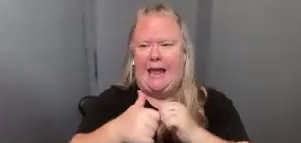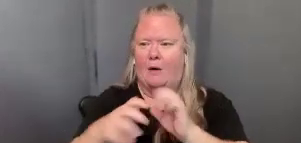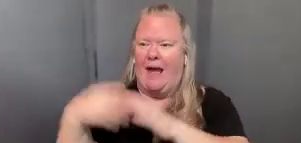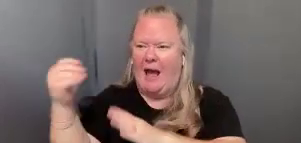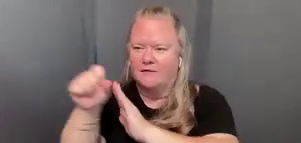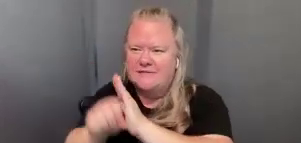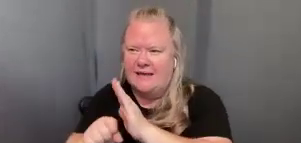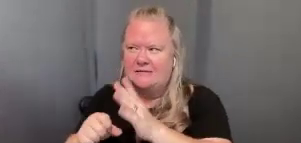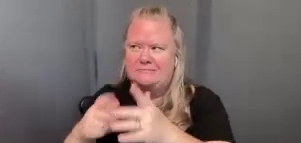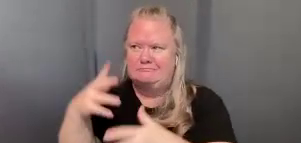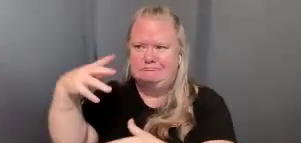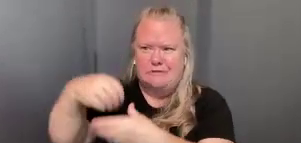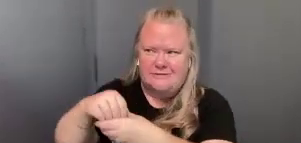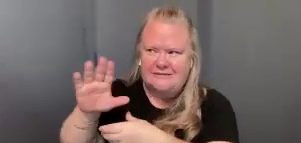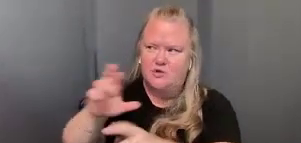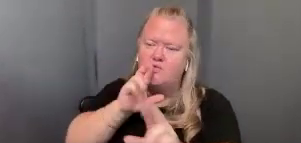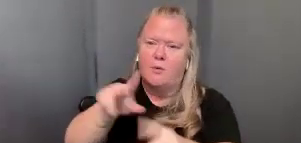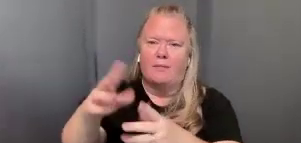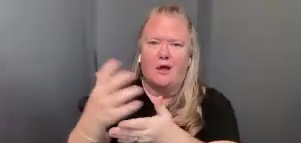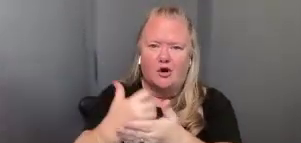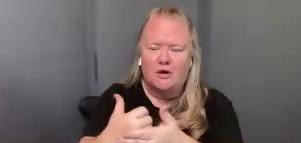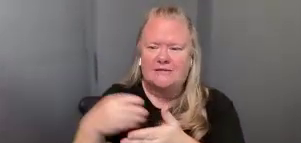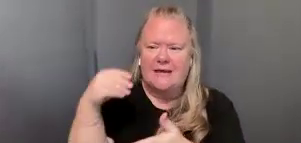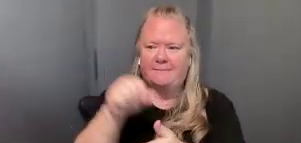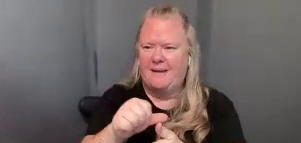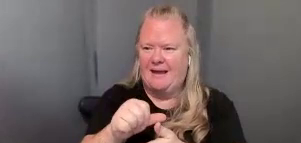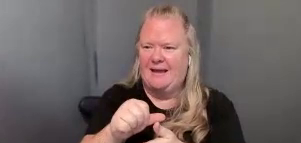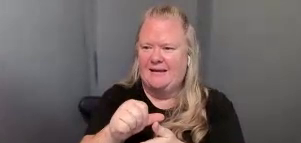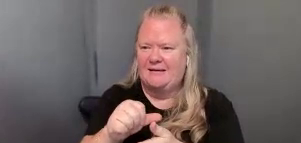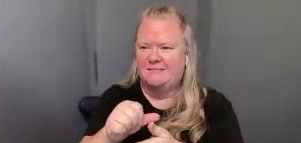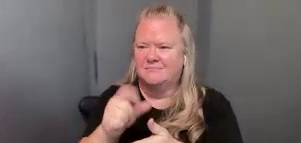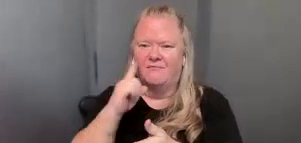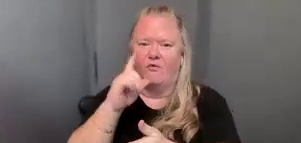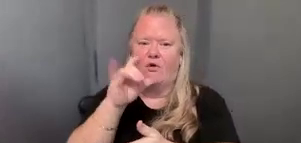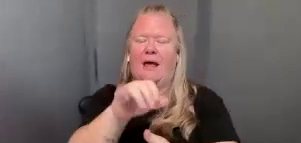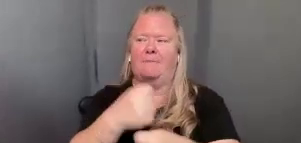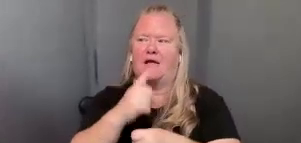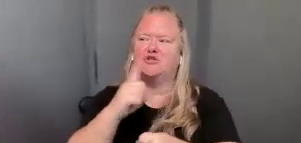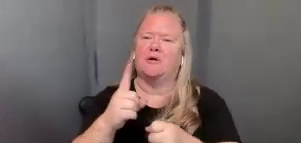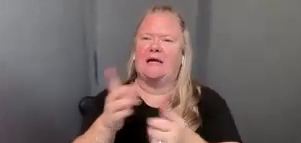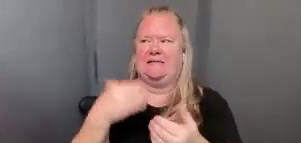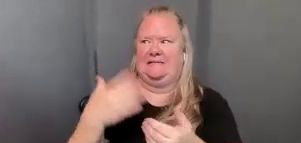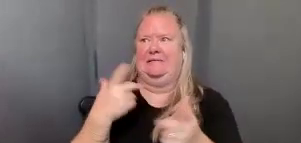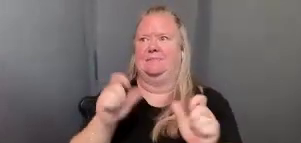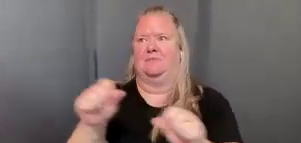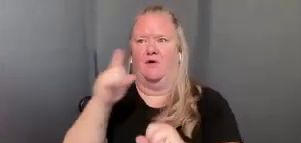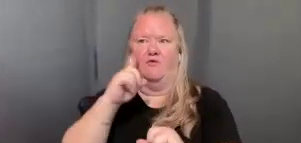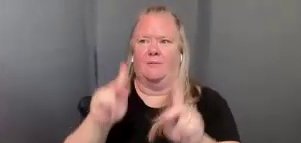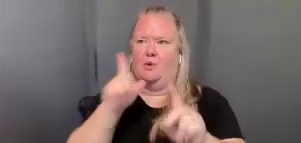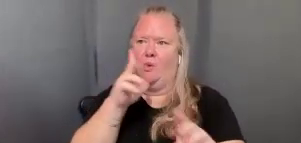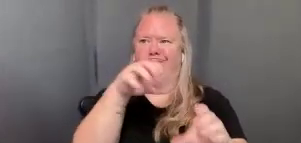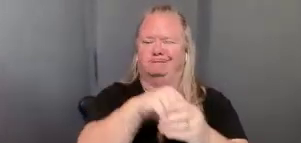out-of-state participants to report their earnings and pay premiums, of course, trying to make it as easy as possible for